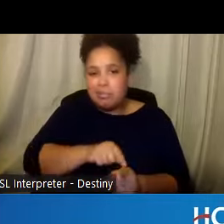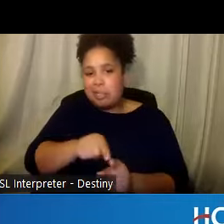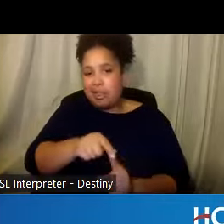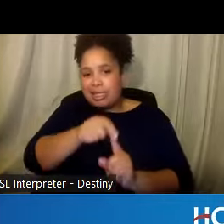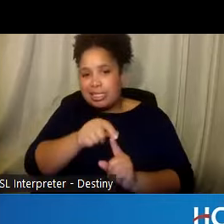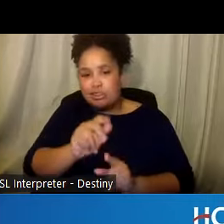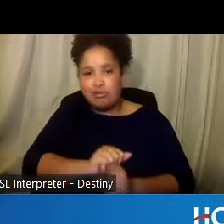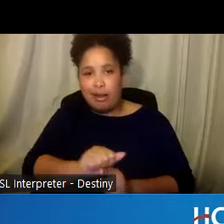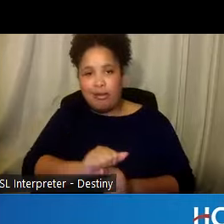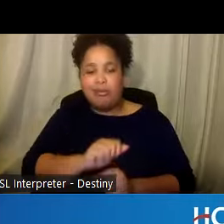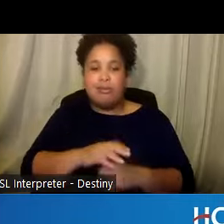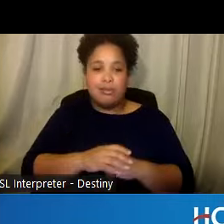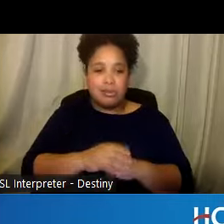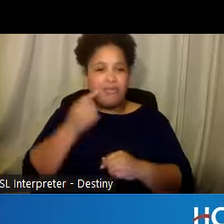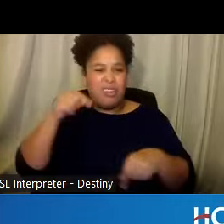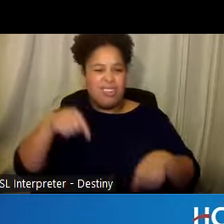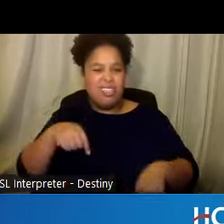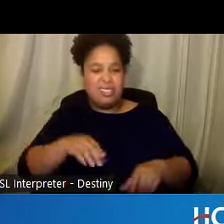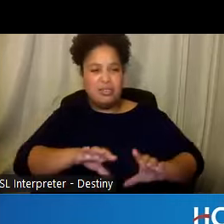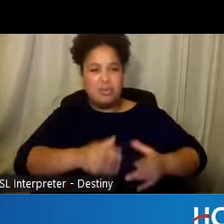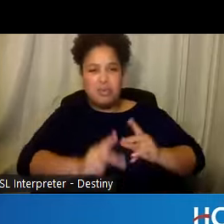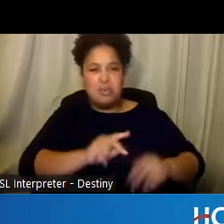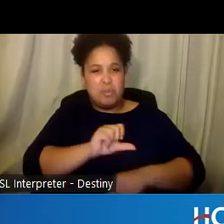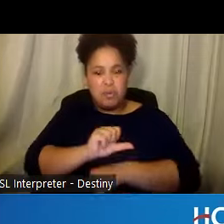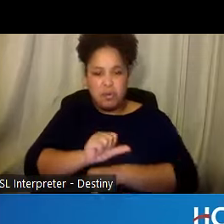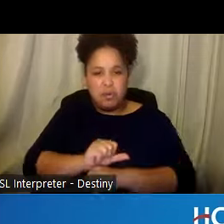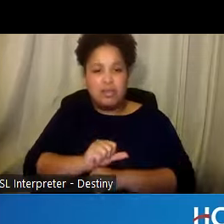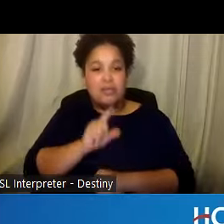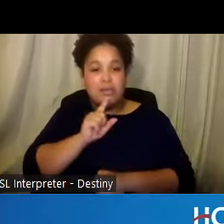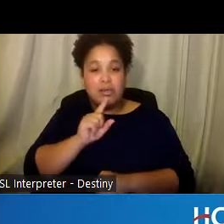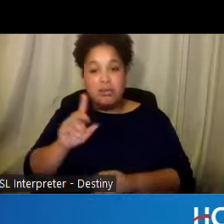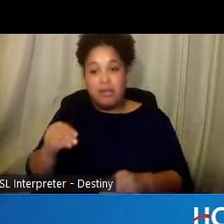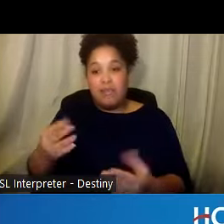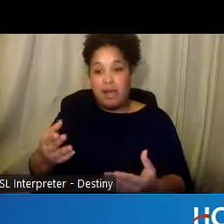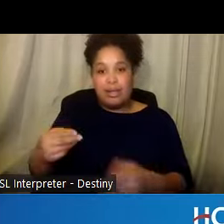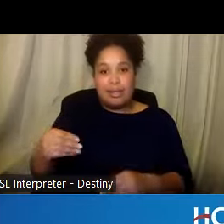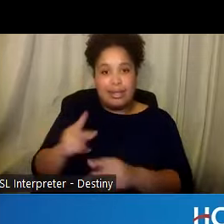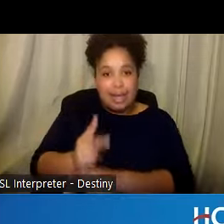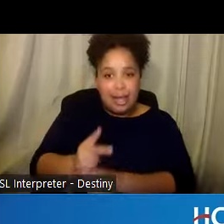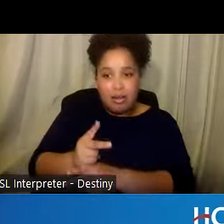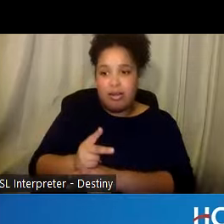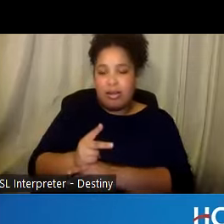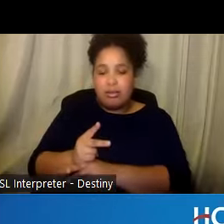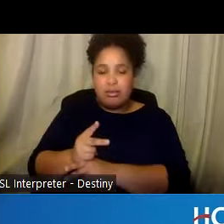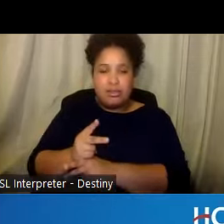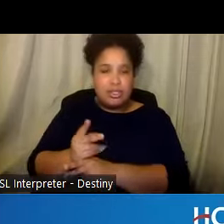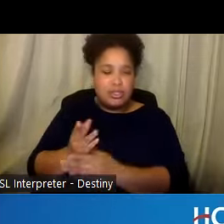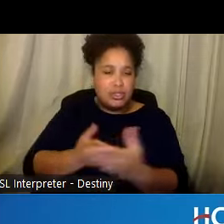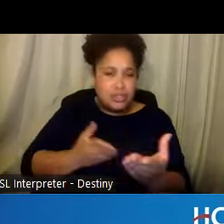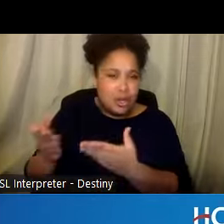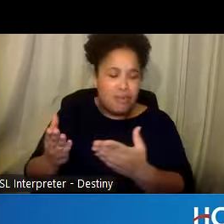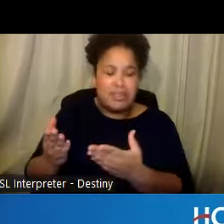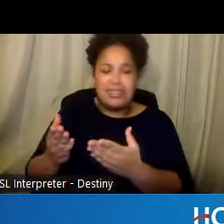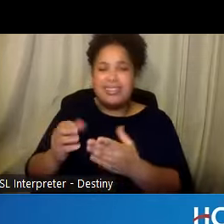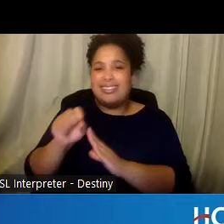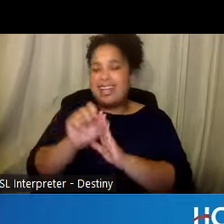specializations for this workforce that has been providing care and crucial services in communities across the